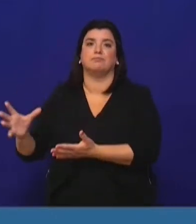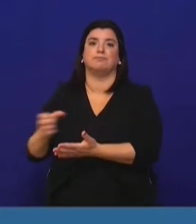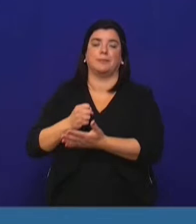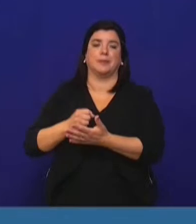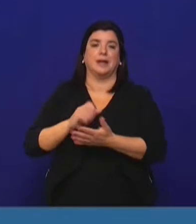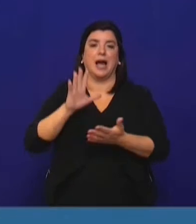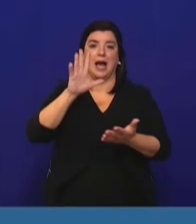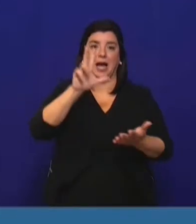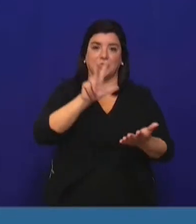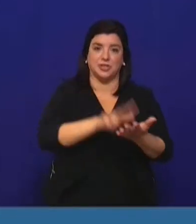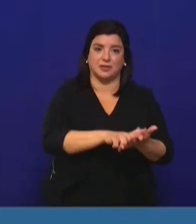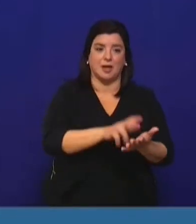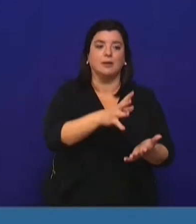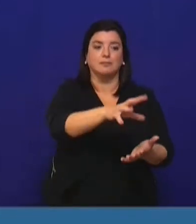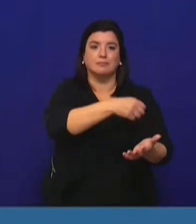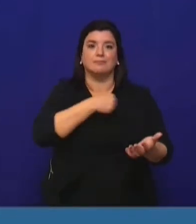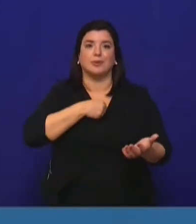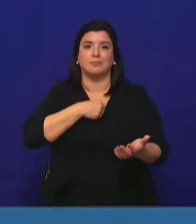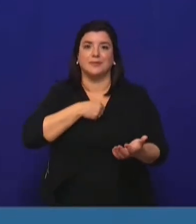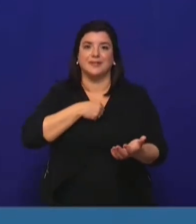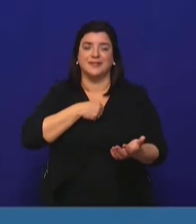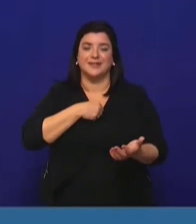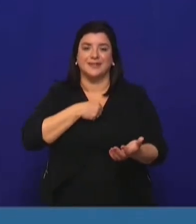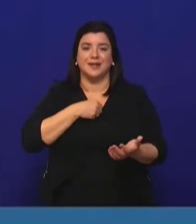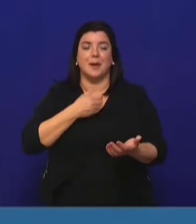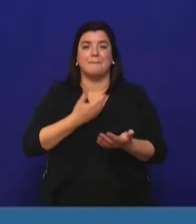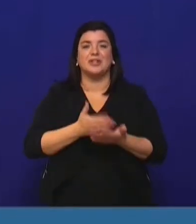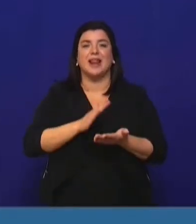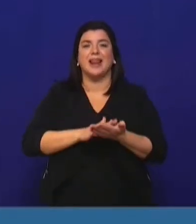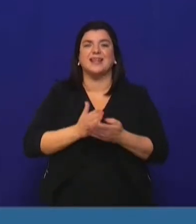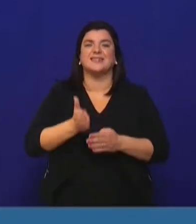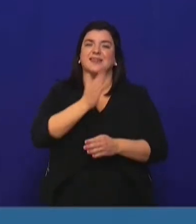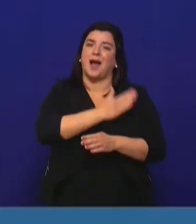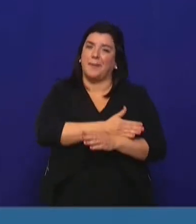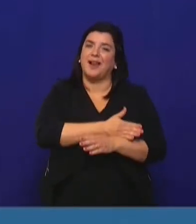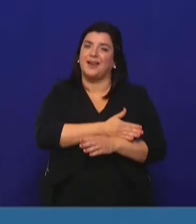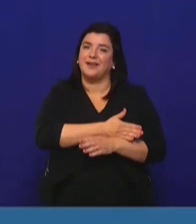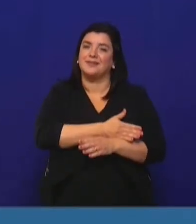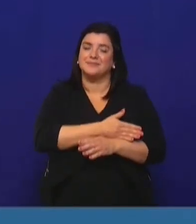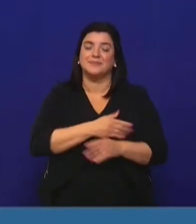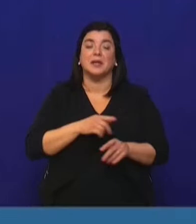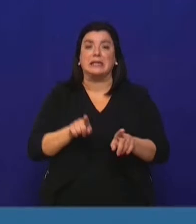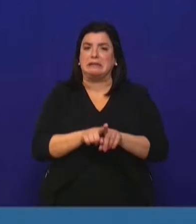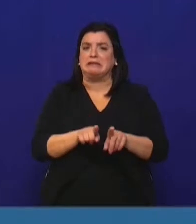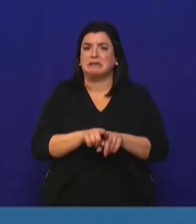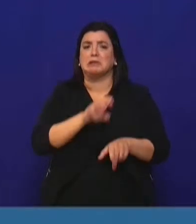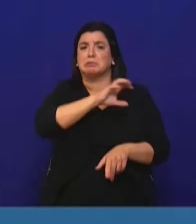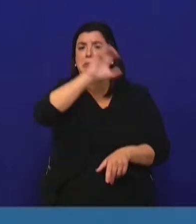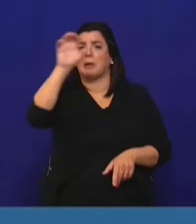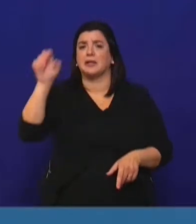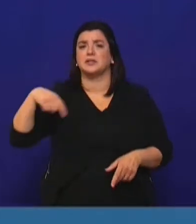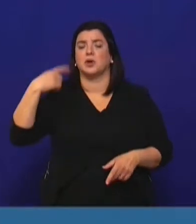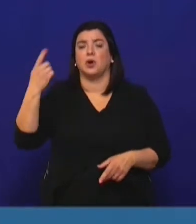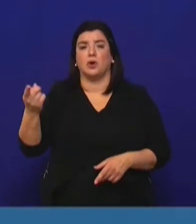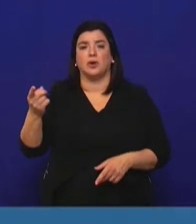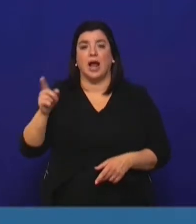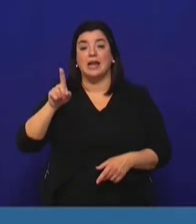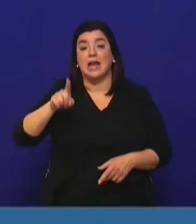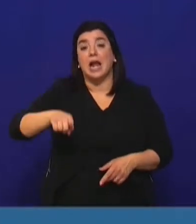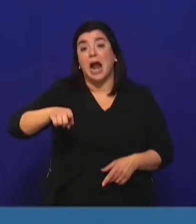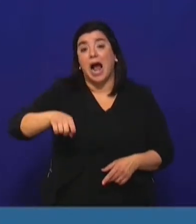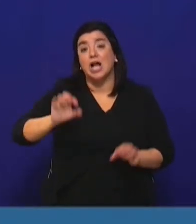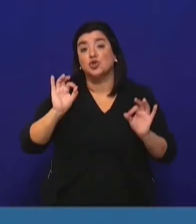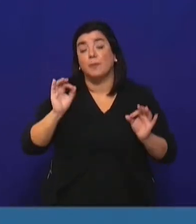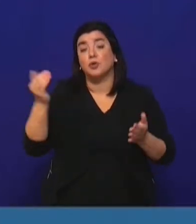għal Malta anke simili ma' pajjiżi oħrajn. U allura aħna naraw li propju nara l-ħadd għandu jaslu